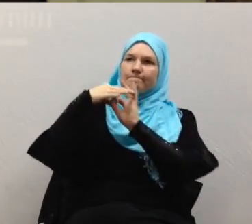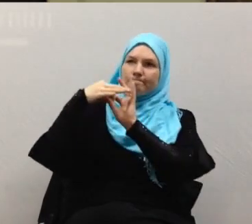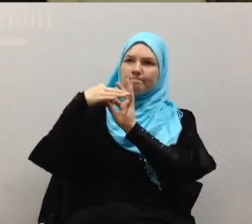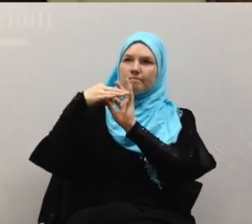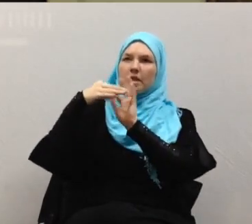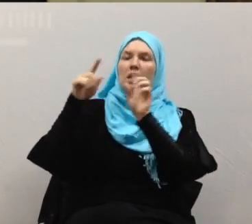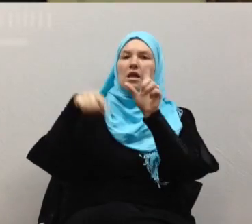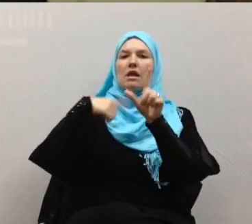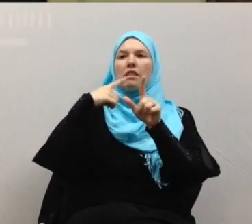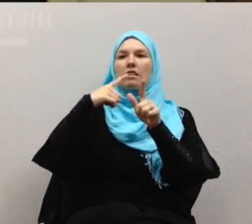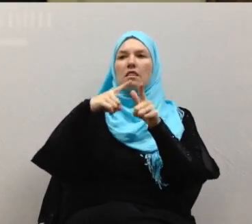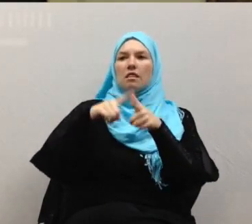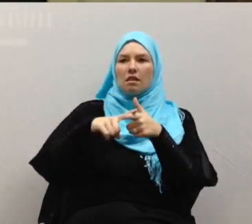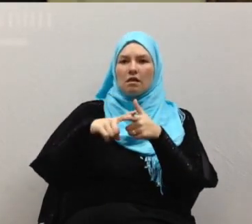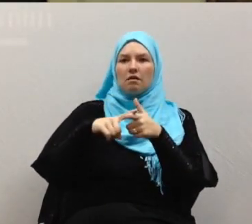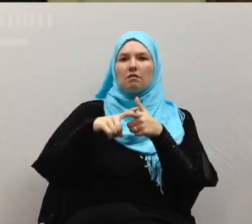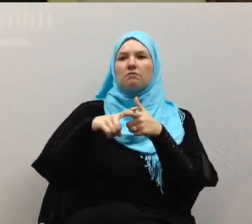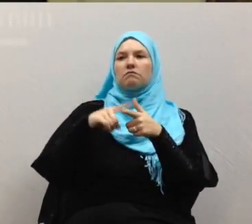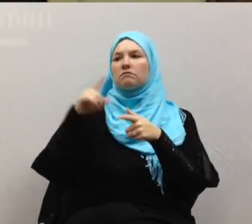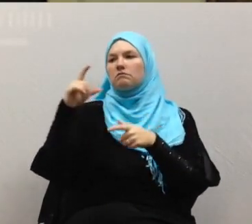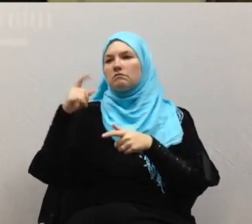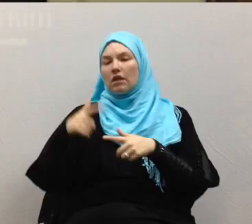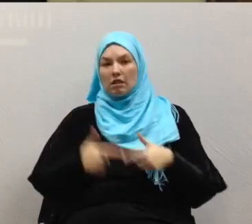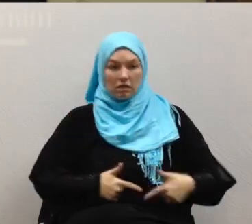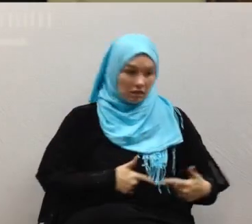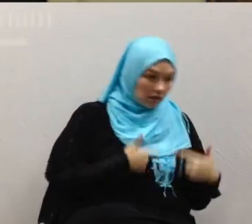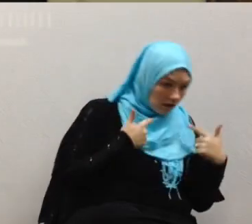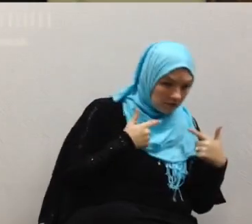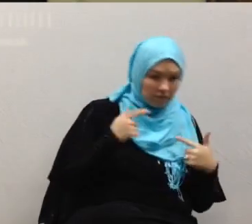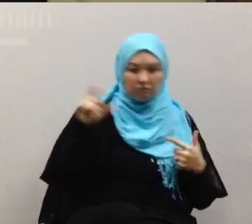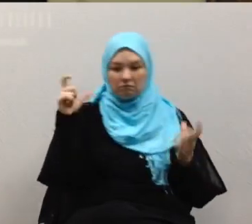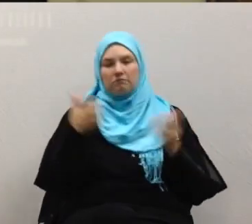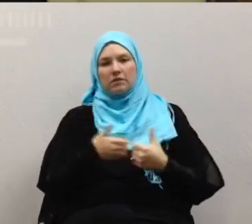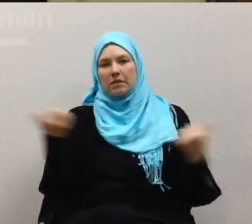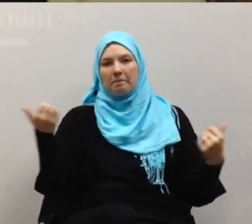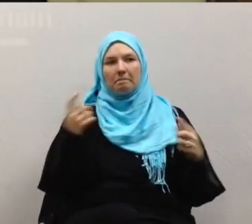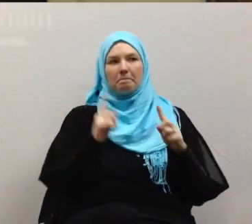But politics comes to be the dividing element,